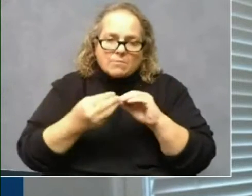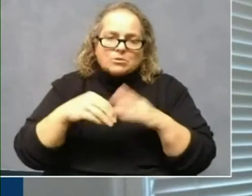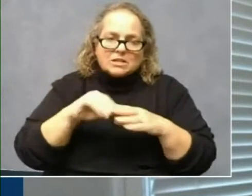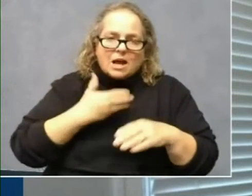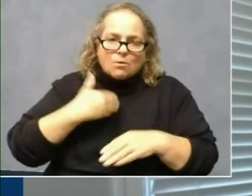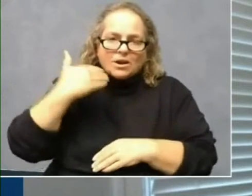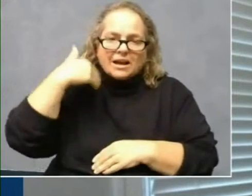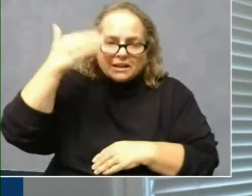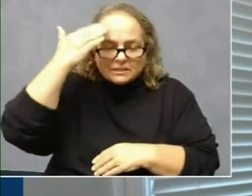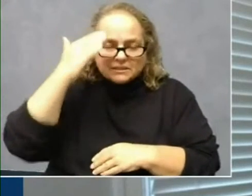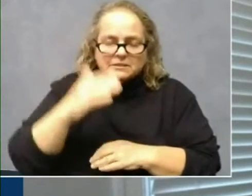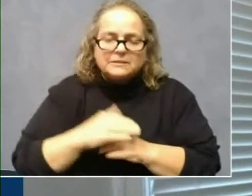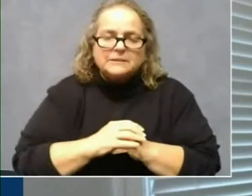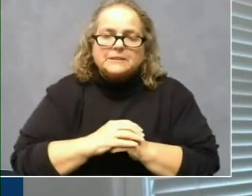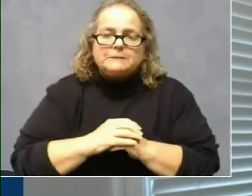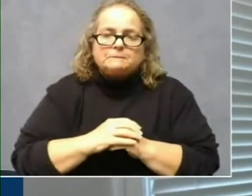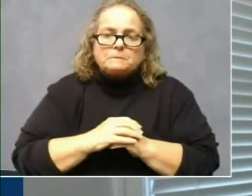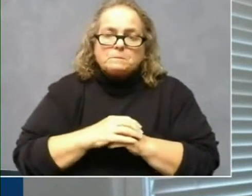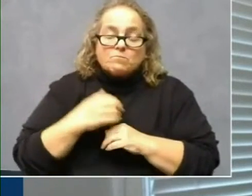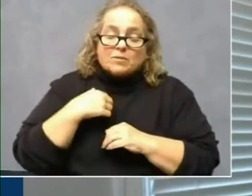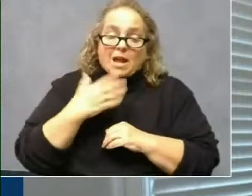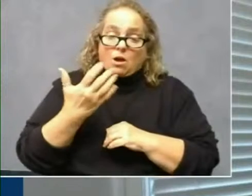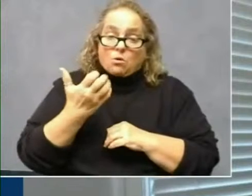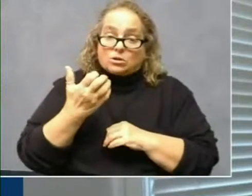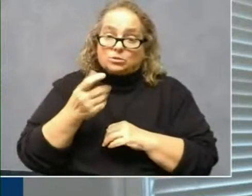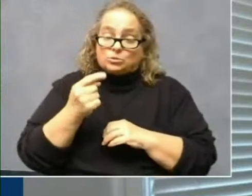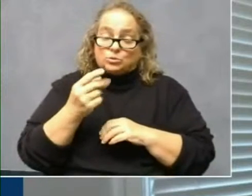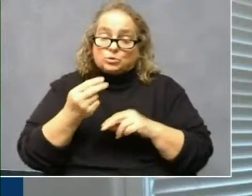want to amplify what the governor said